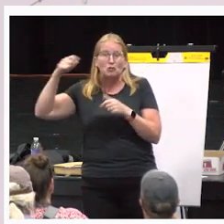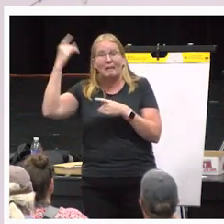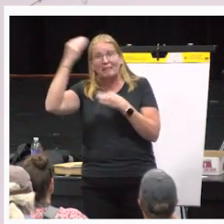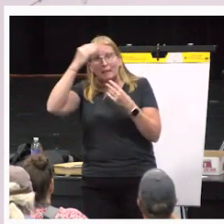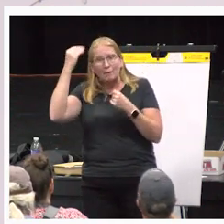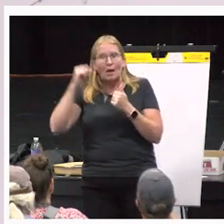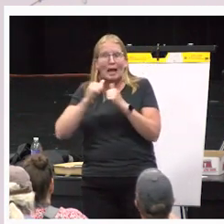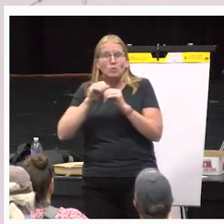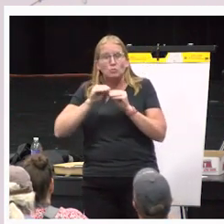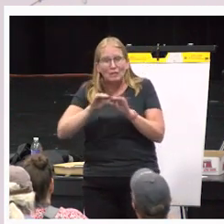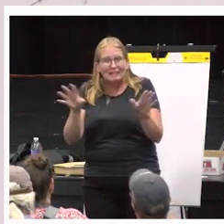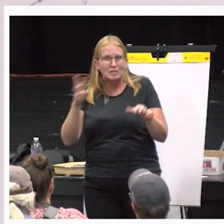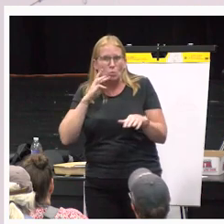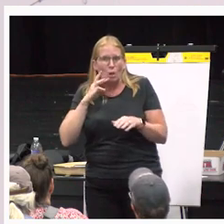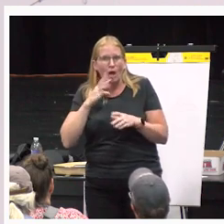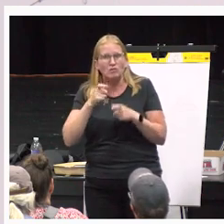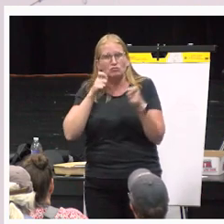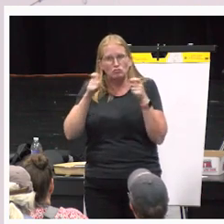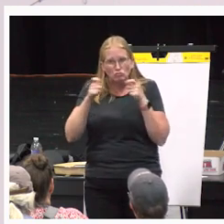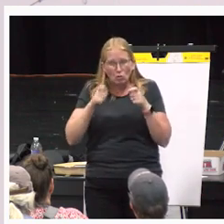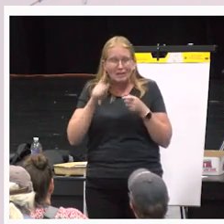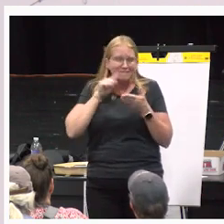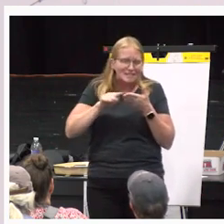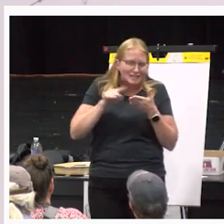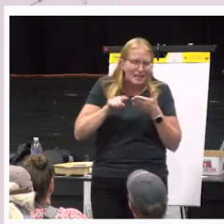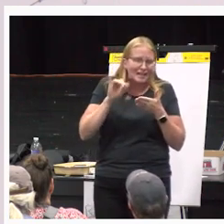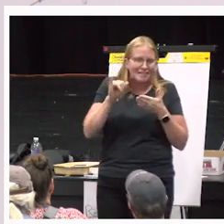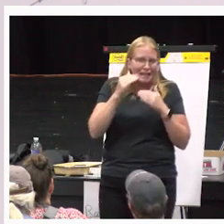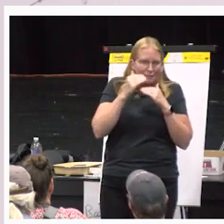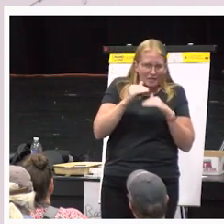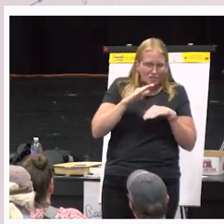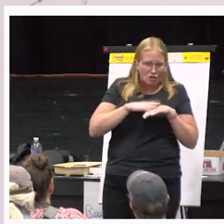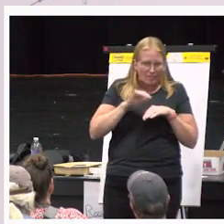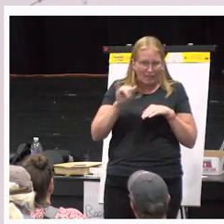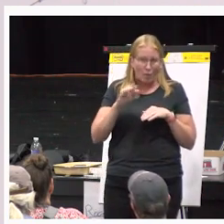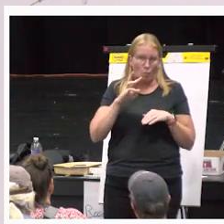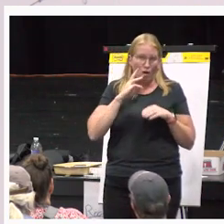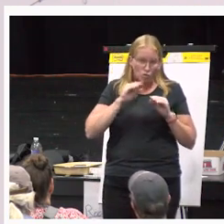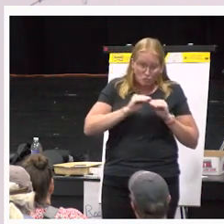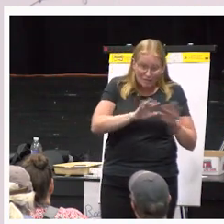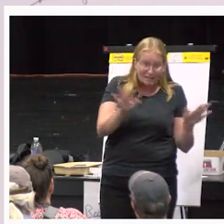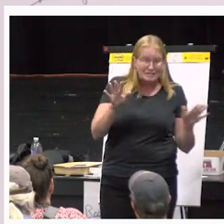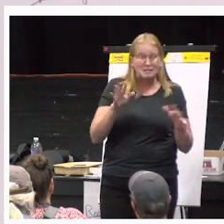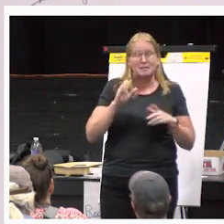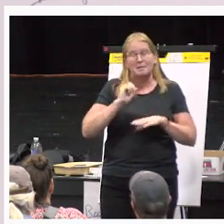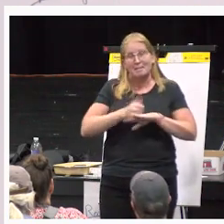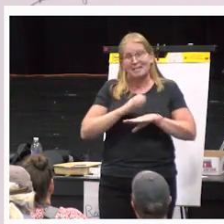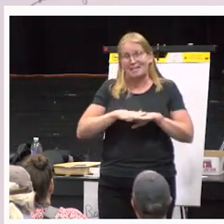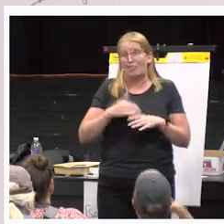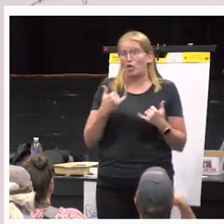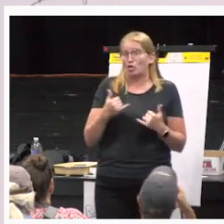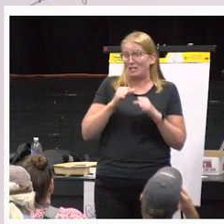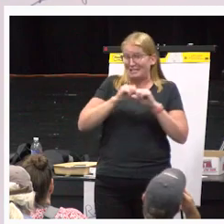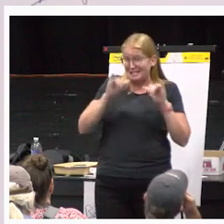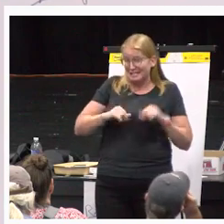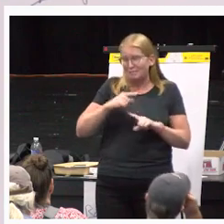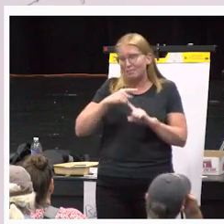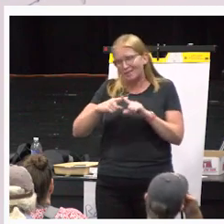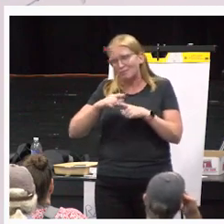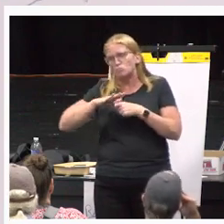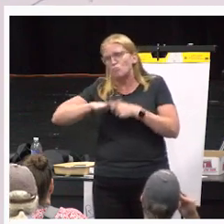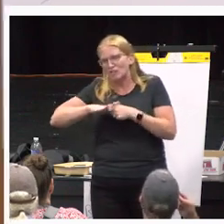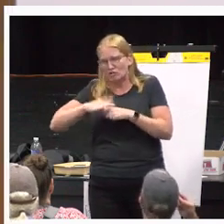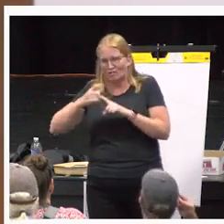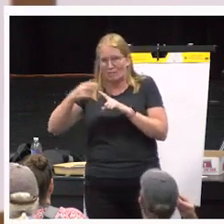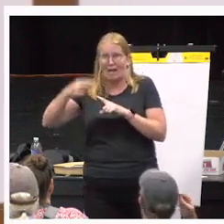at the dam and investigate the limitation on water release based on the current generating system and pressure from high waters.